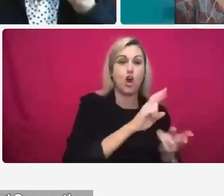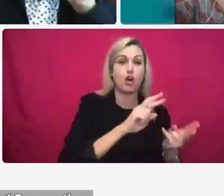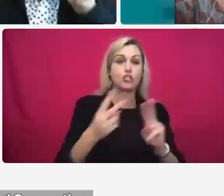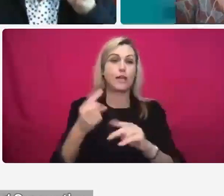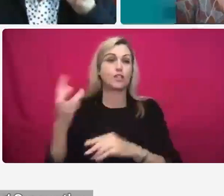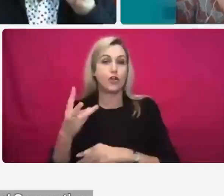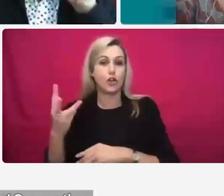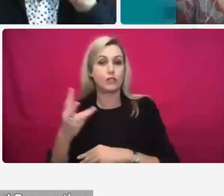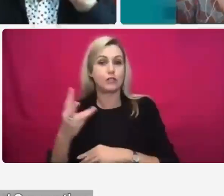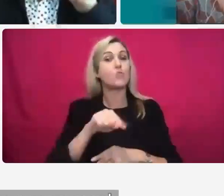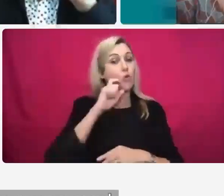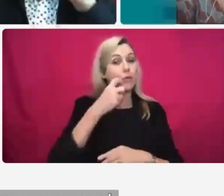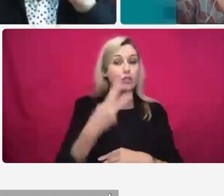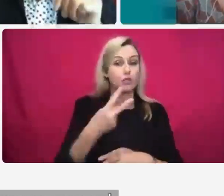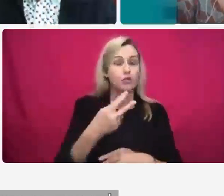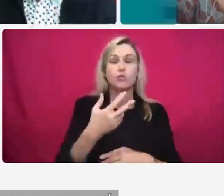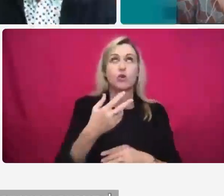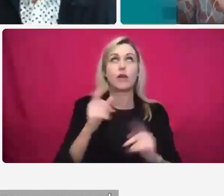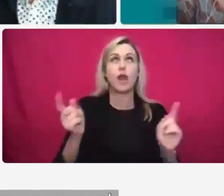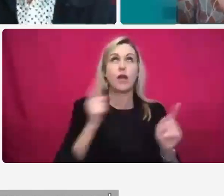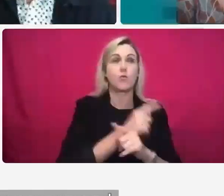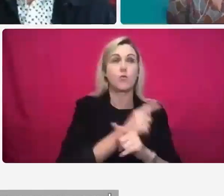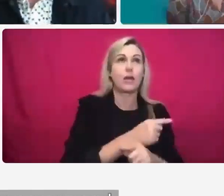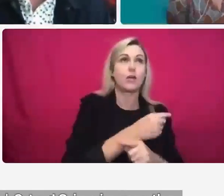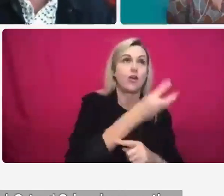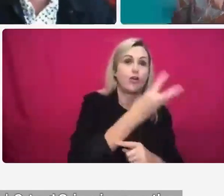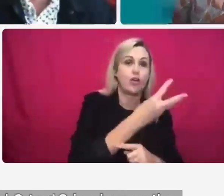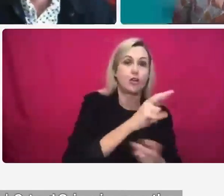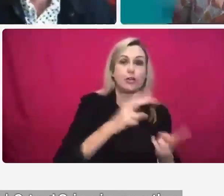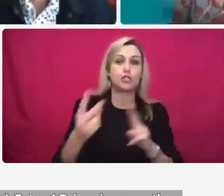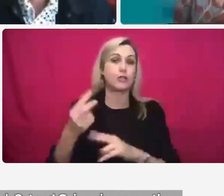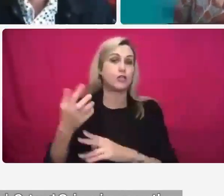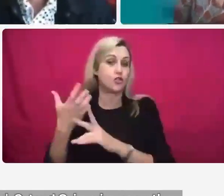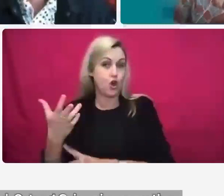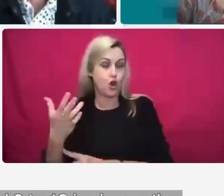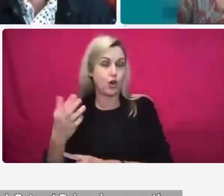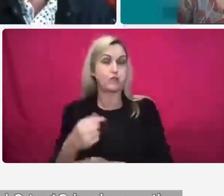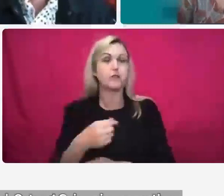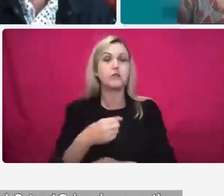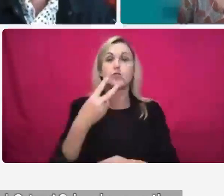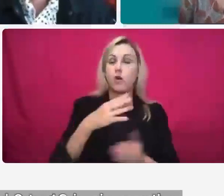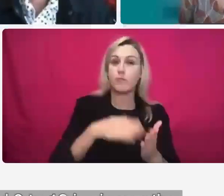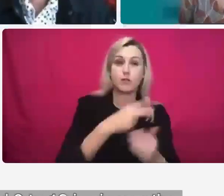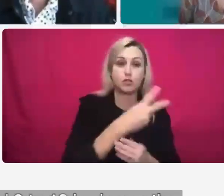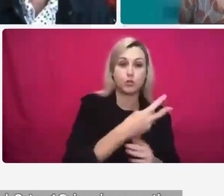are 12 months. Oh, sorry, the other way around. 2 to 8 is